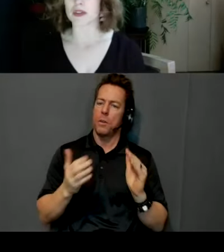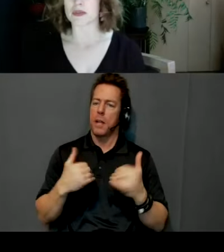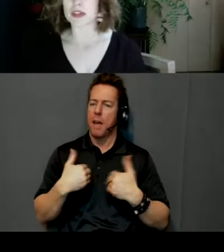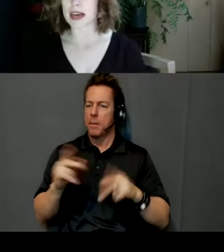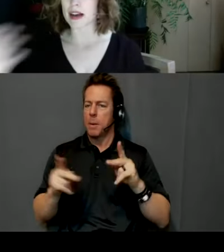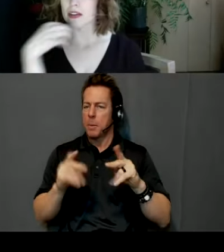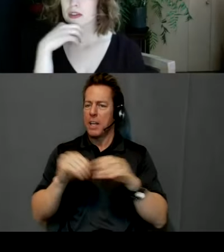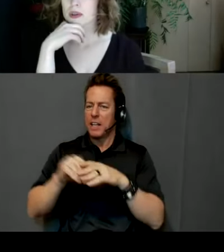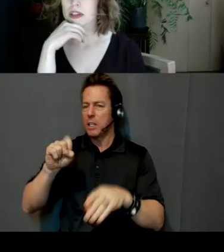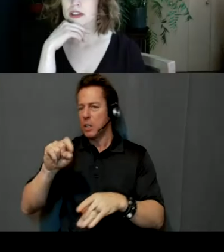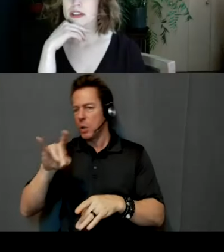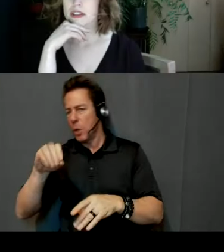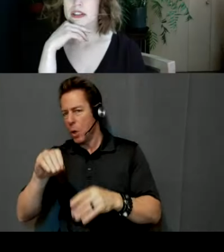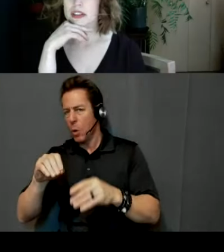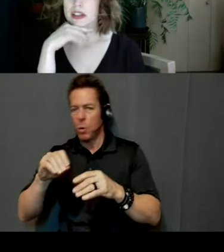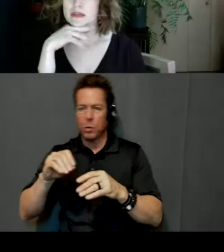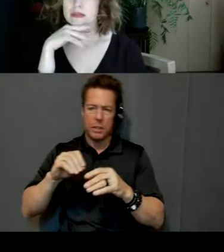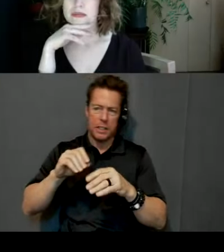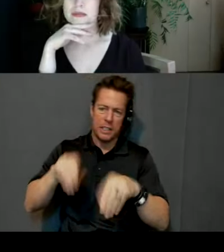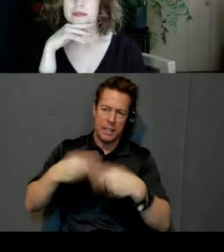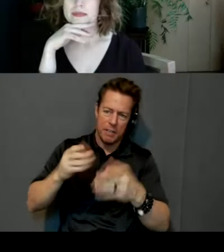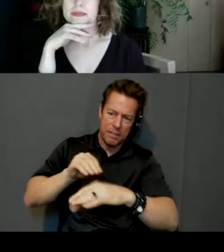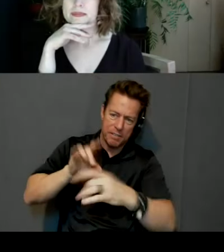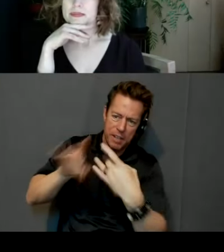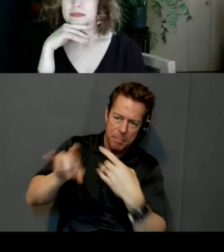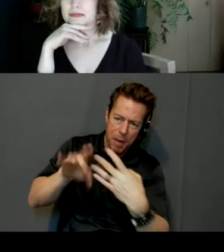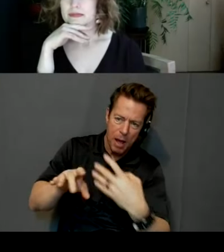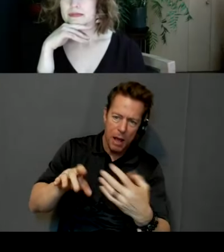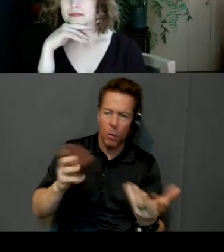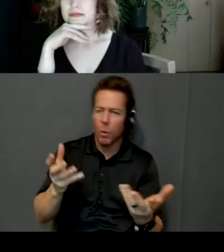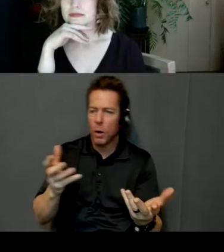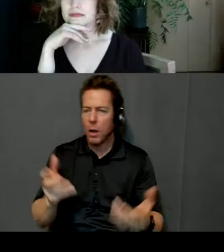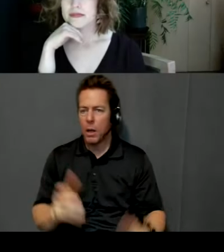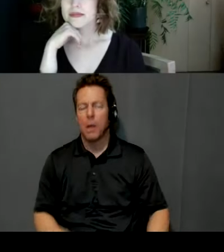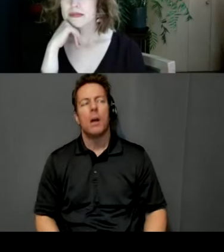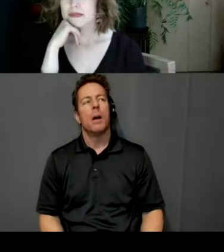are giving you feedback, or like? See, I like to